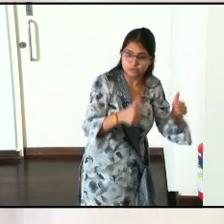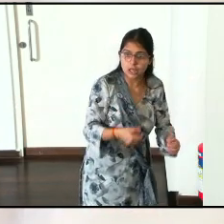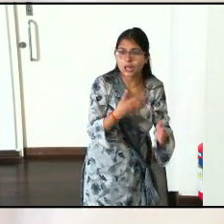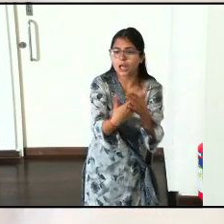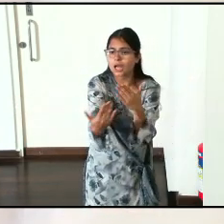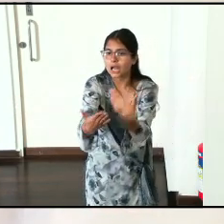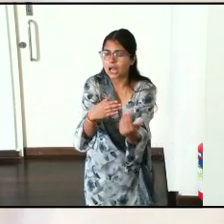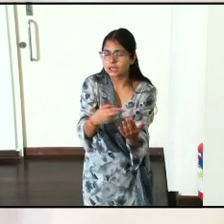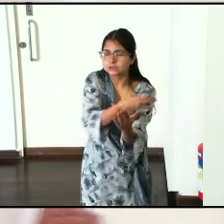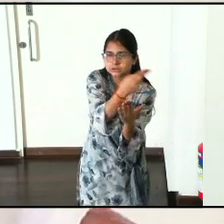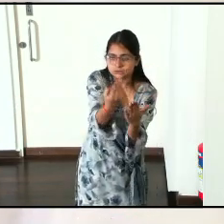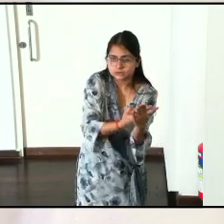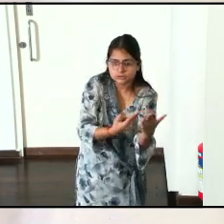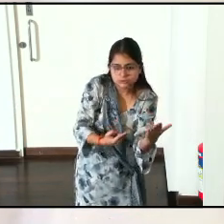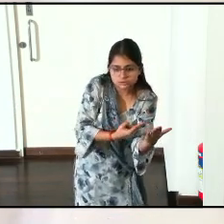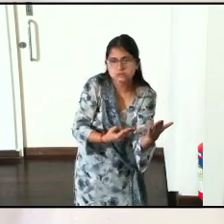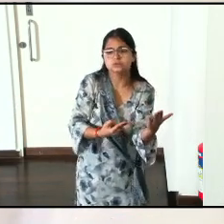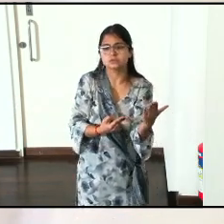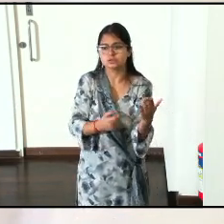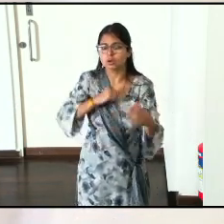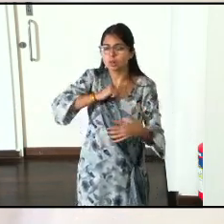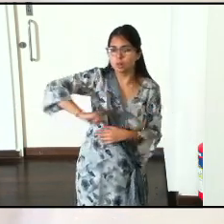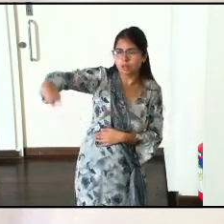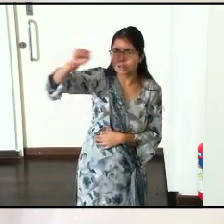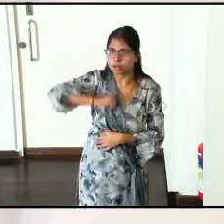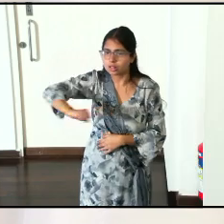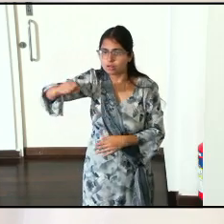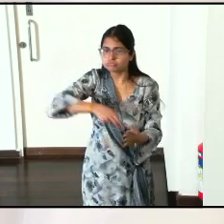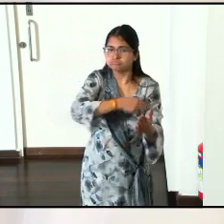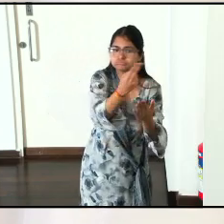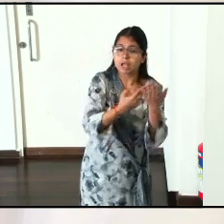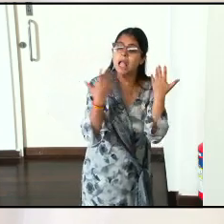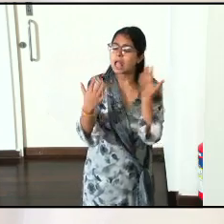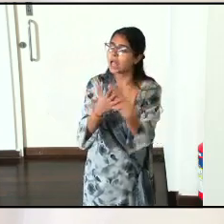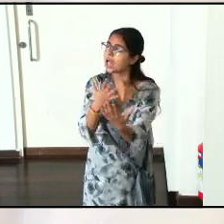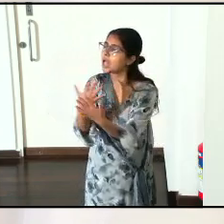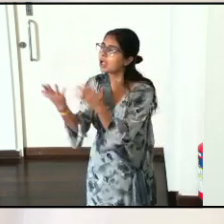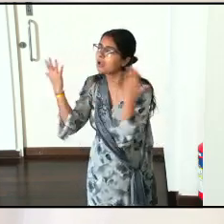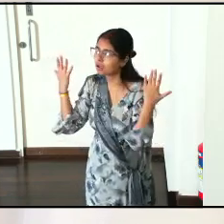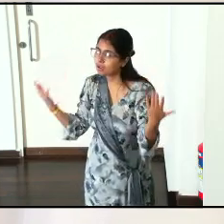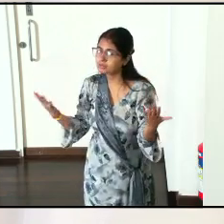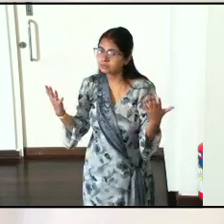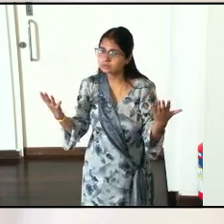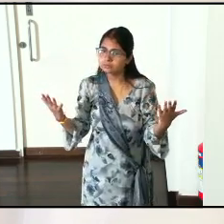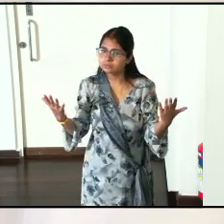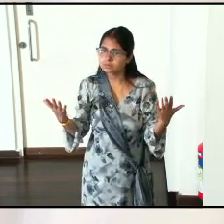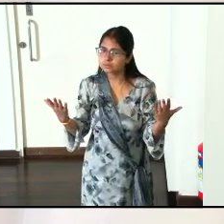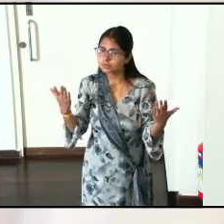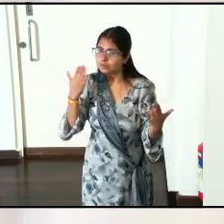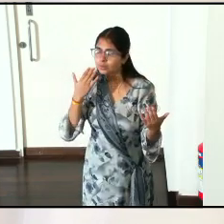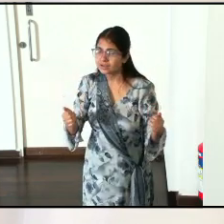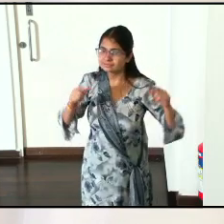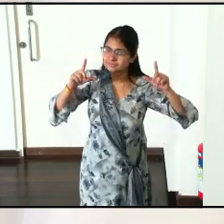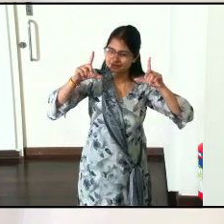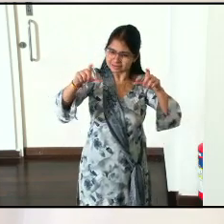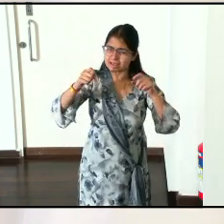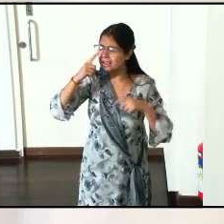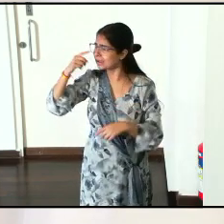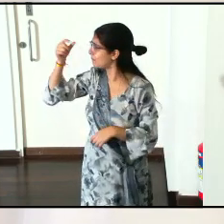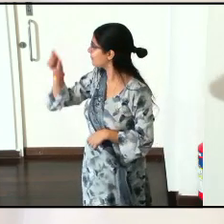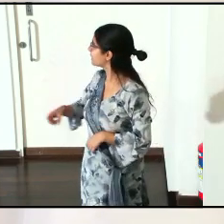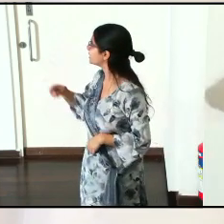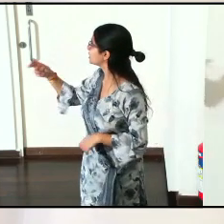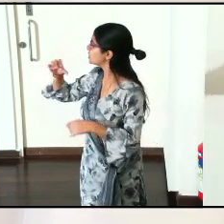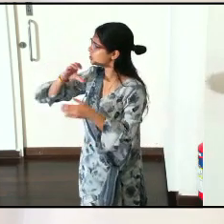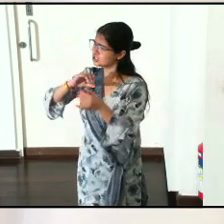handmade posters taken out for protests. This is most probably a photograph by Sheba Chachi. I'm not